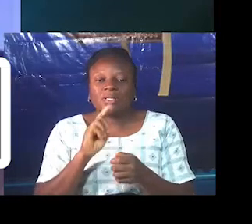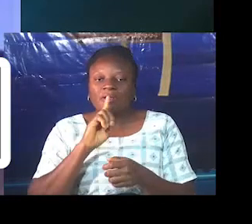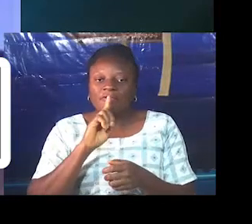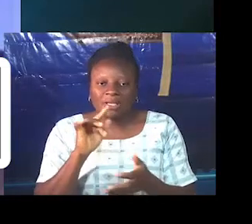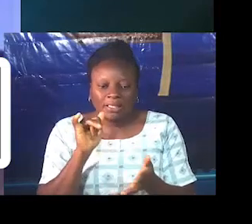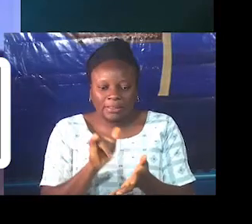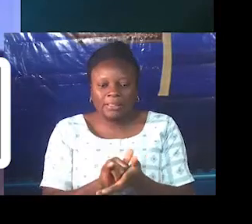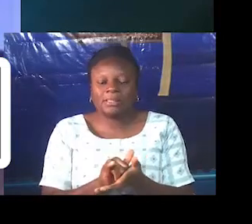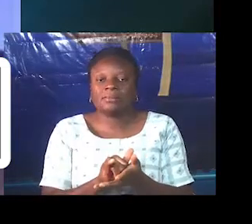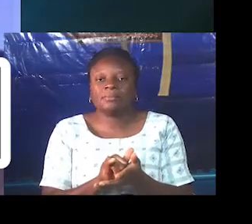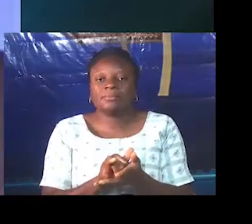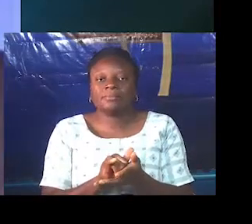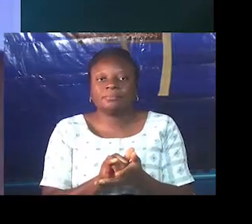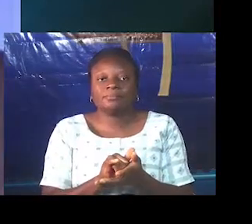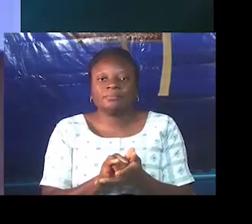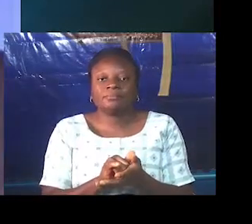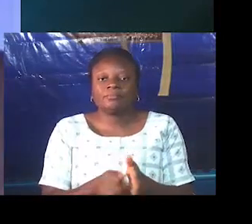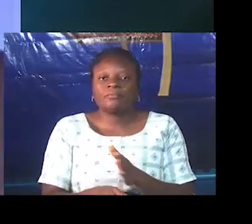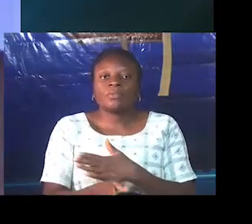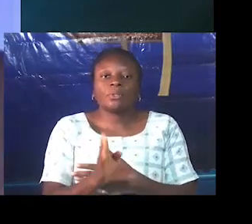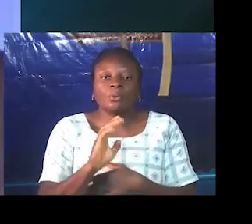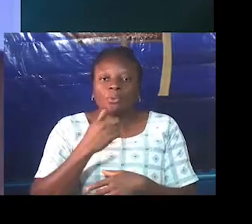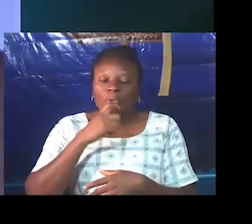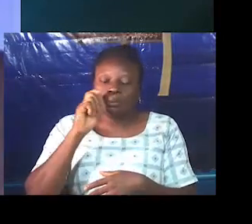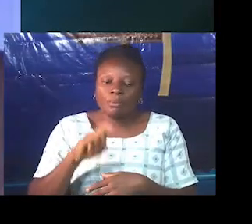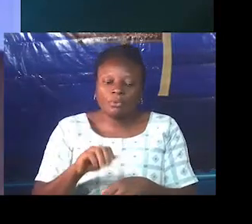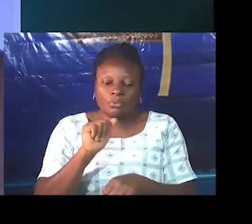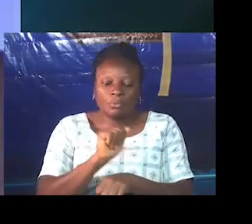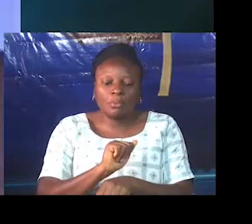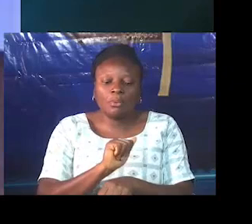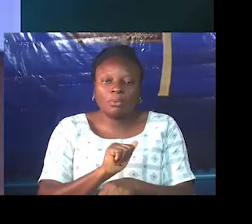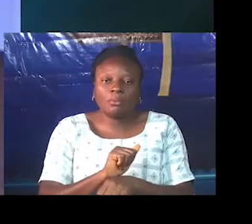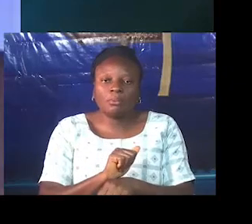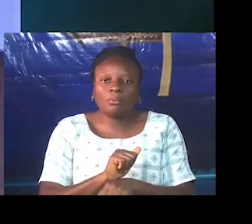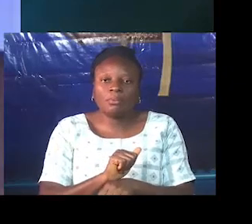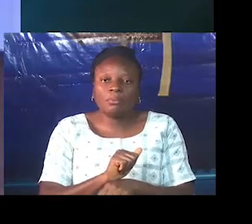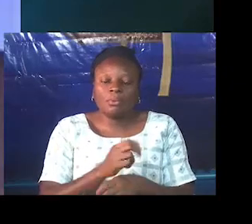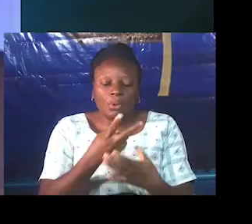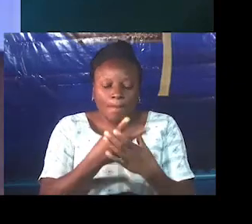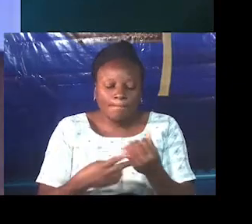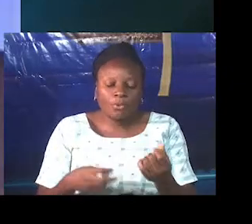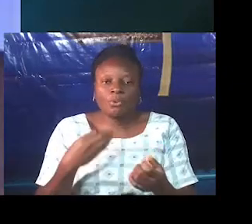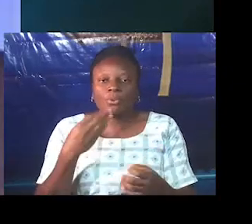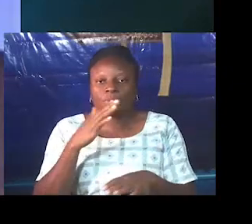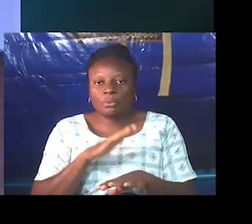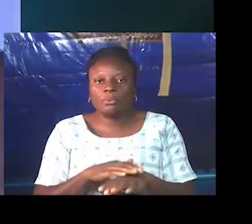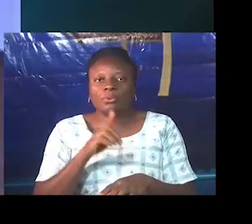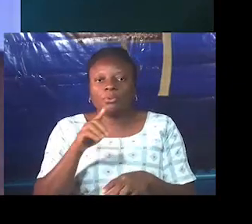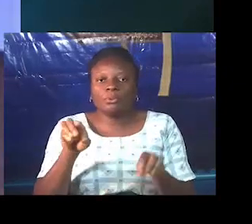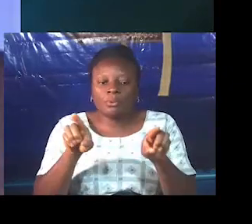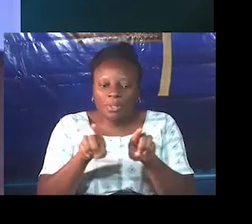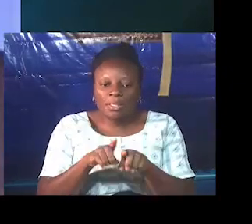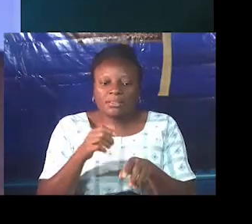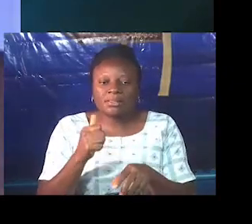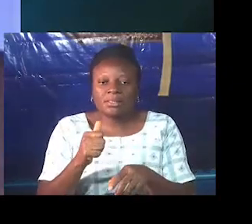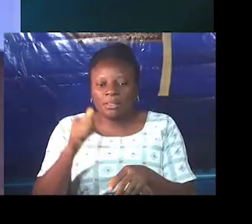that God must work both on you as a brother